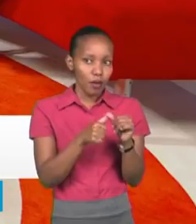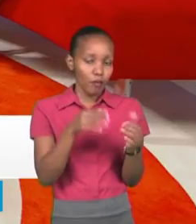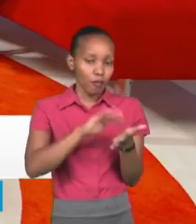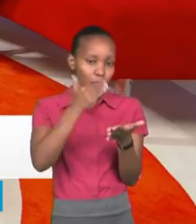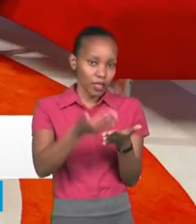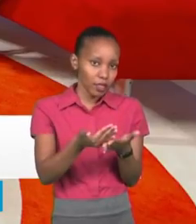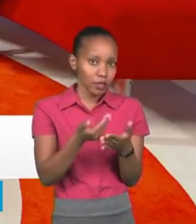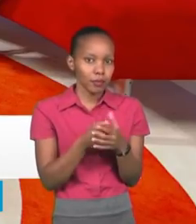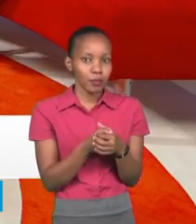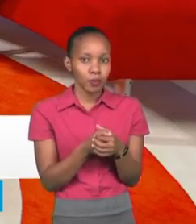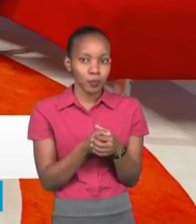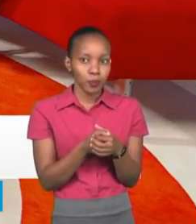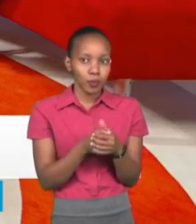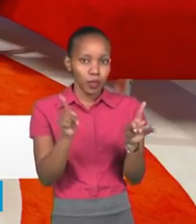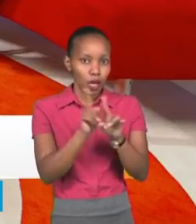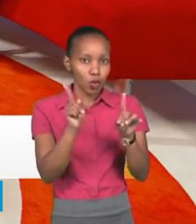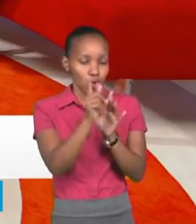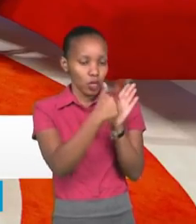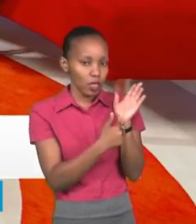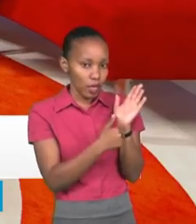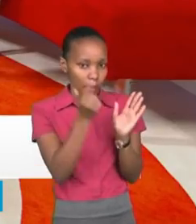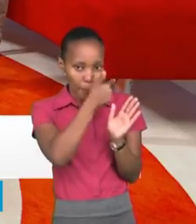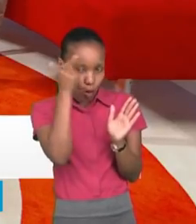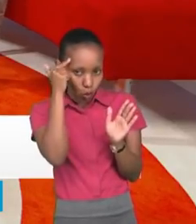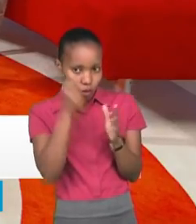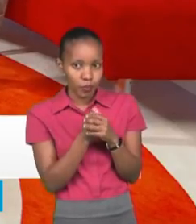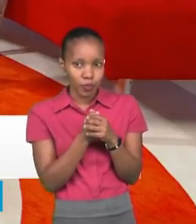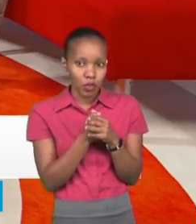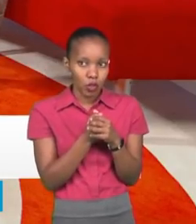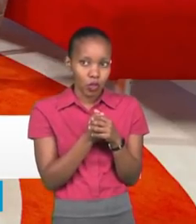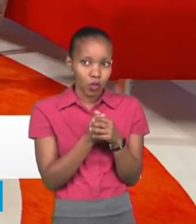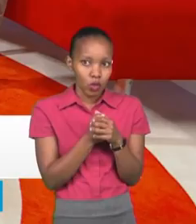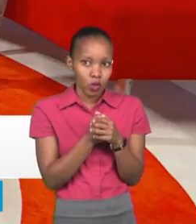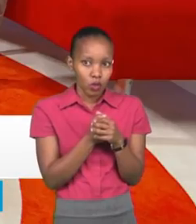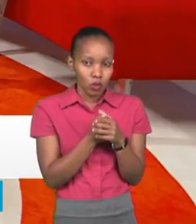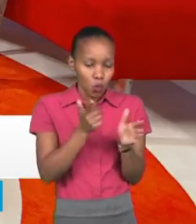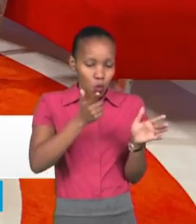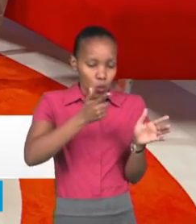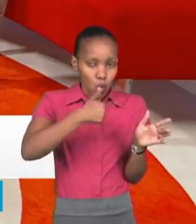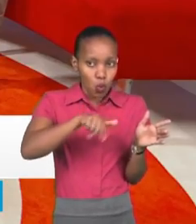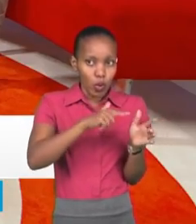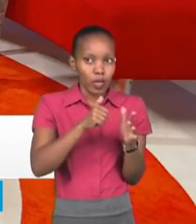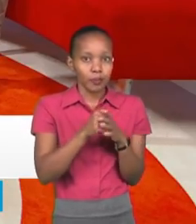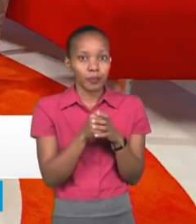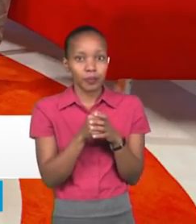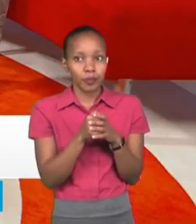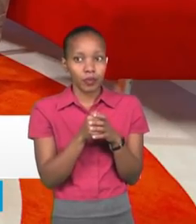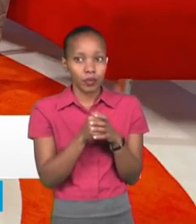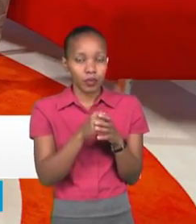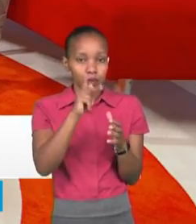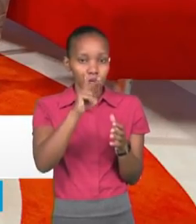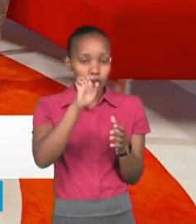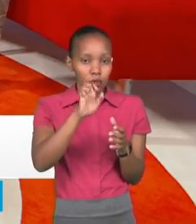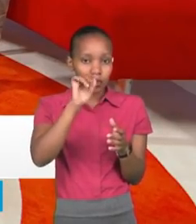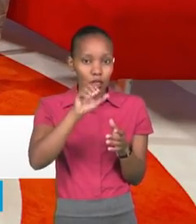even just the league itself? You know, at the end of the day, you'll also be gunning for a continental showpiece. K-Sharks came